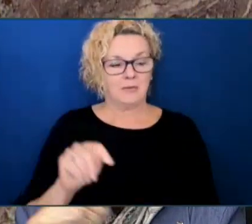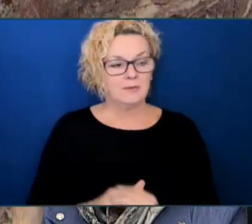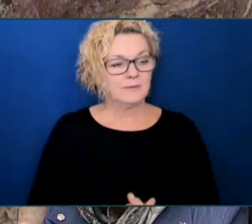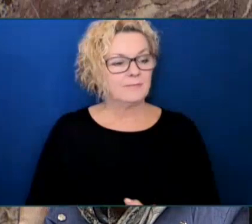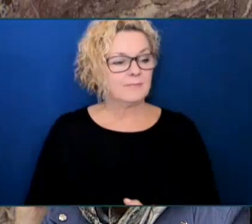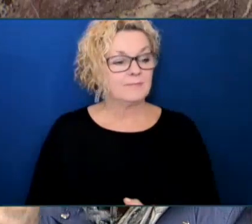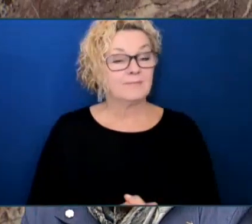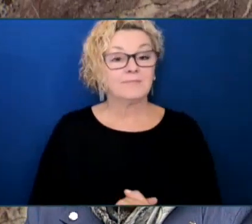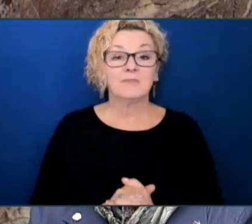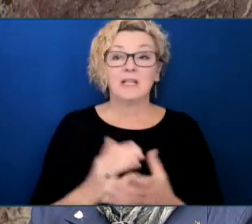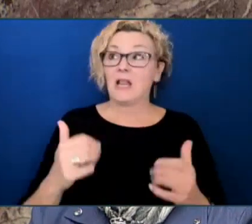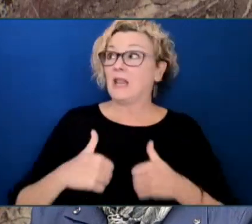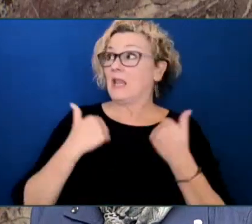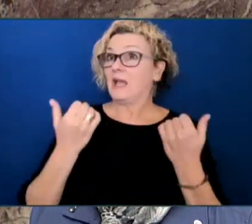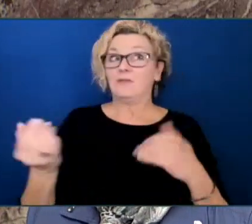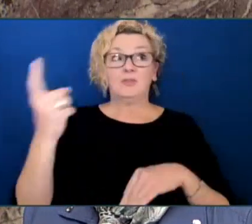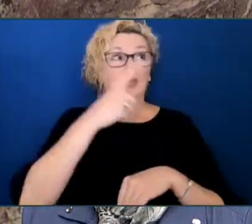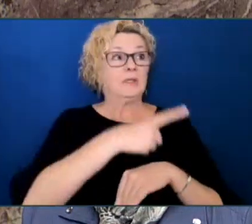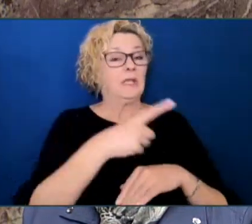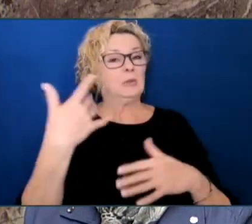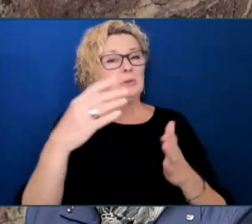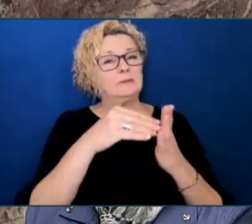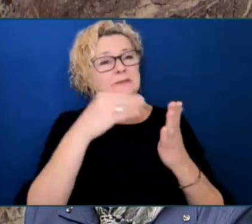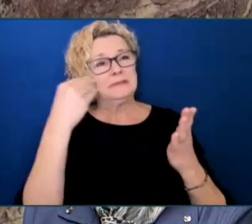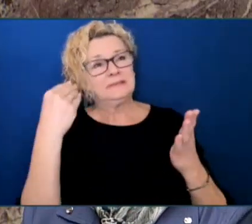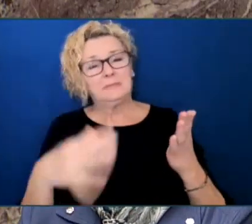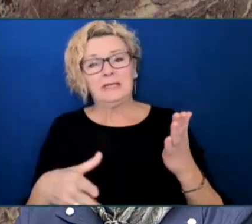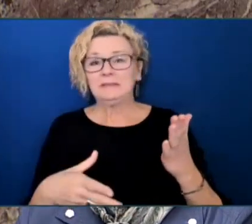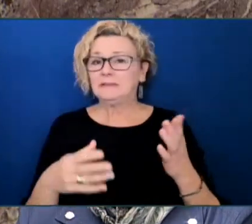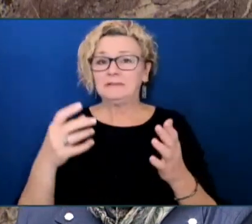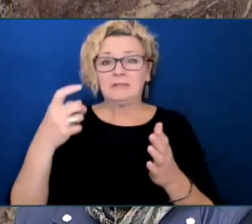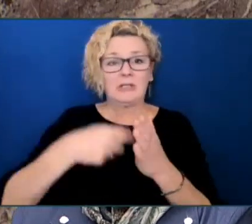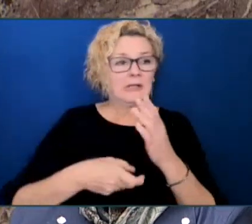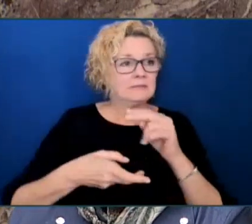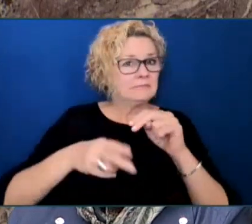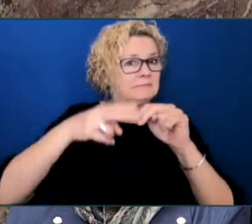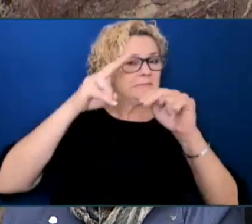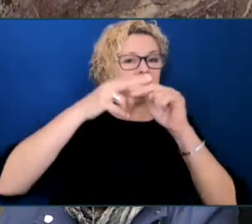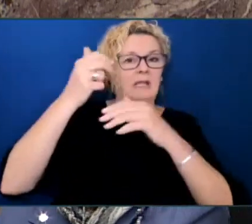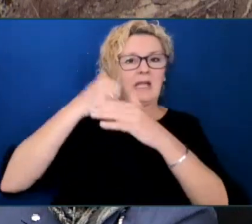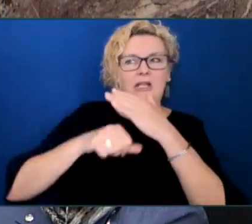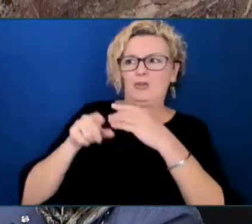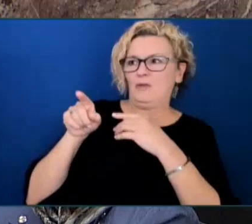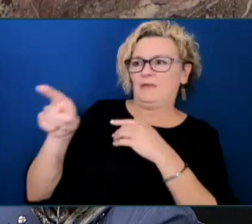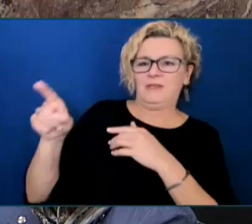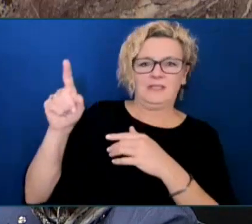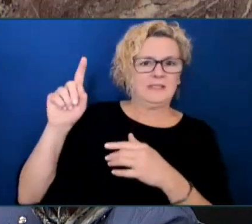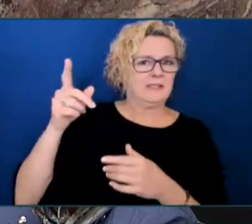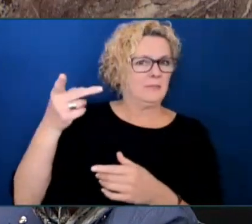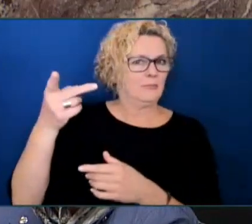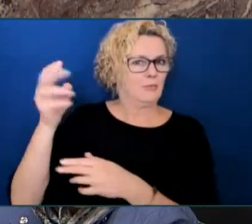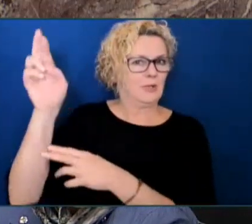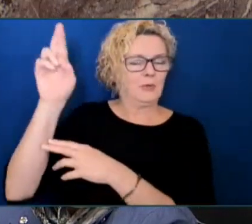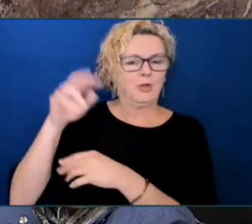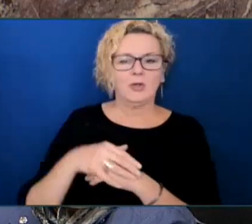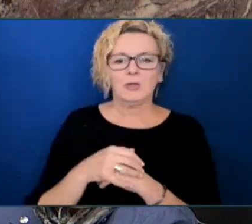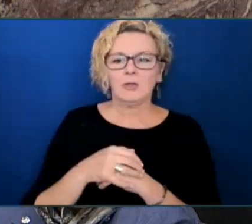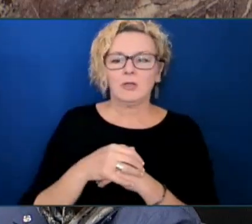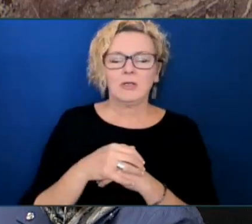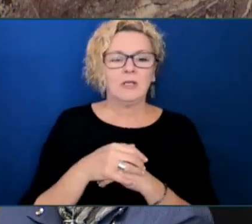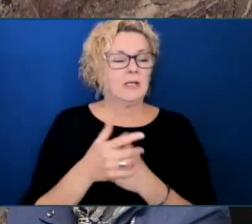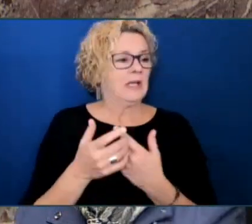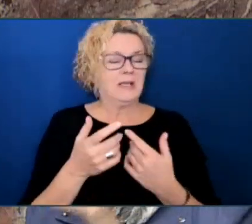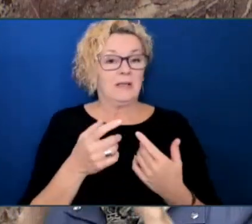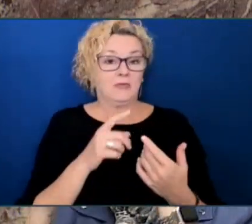today under this NDP Premier. But instead of providing relief from sky-high housing costs, gas and groceries,